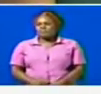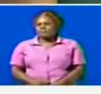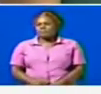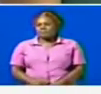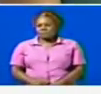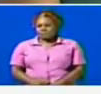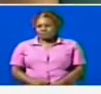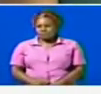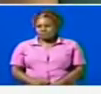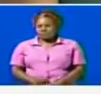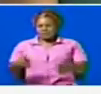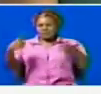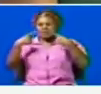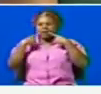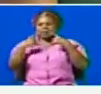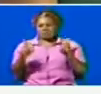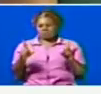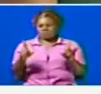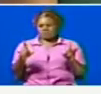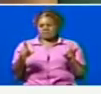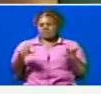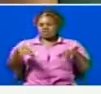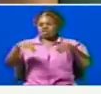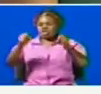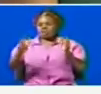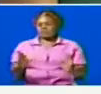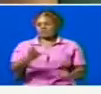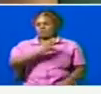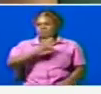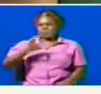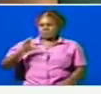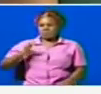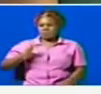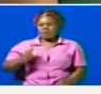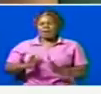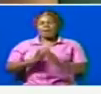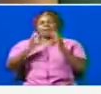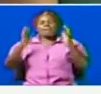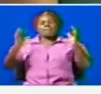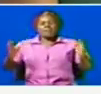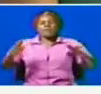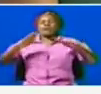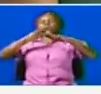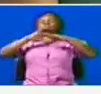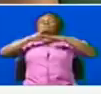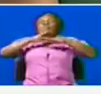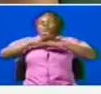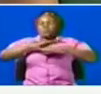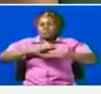Betty, that announcement by IEBC Chair Wafula Chebukati has come as a big sigh of relief